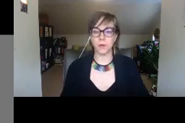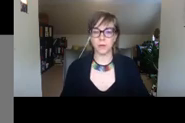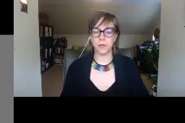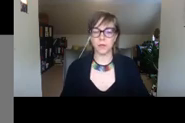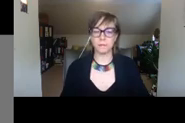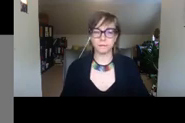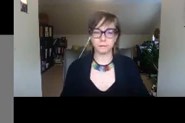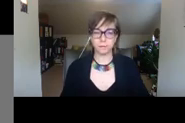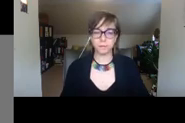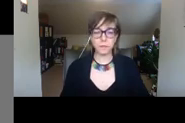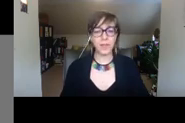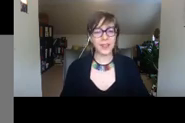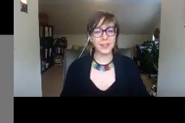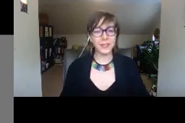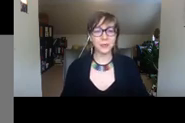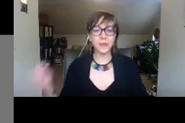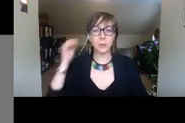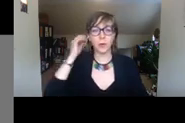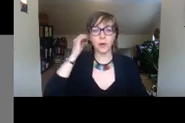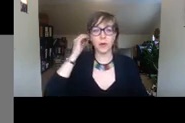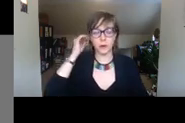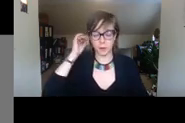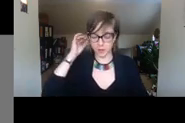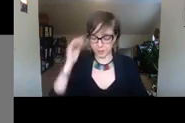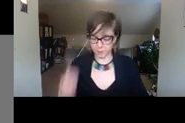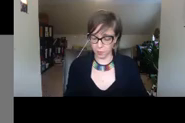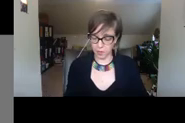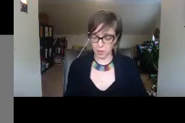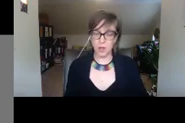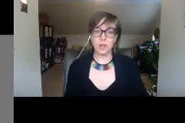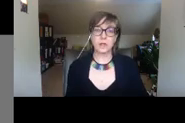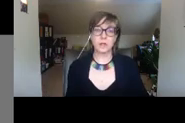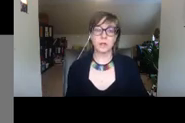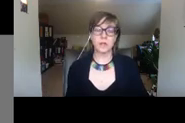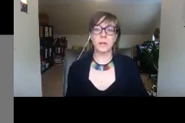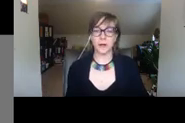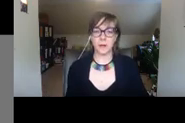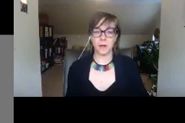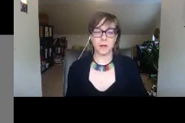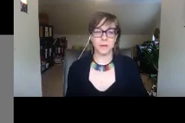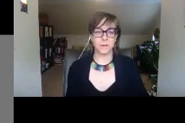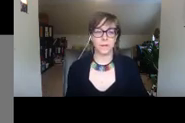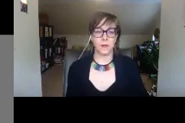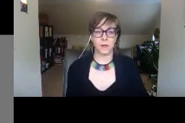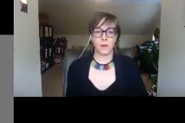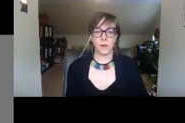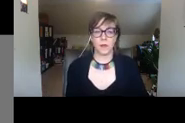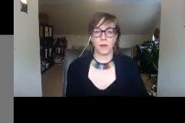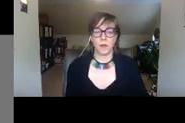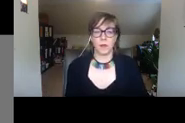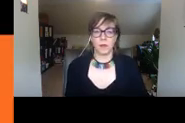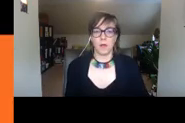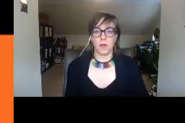from adversity. And I think it's really important in this moment to keep that in mind.